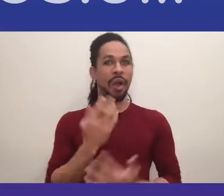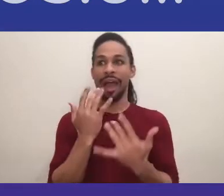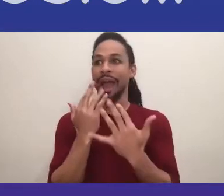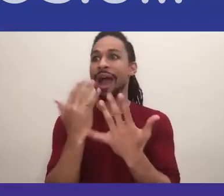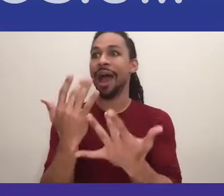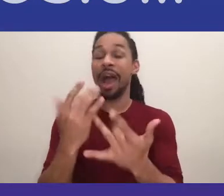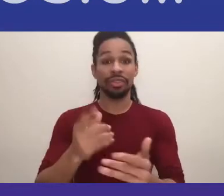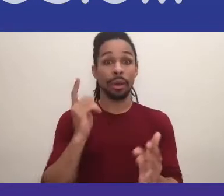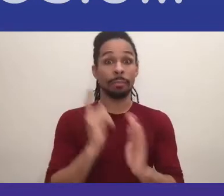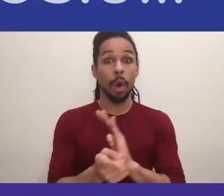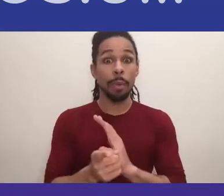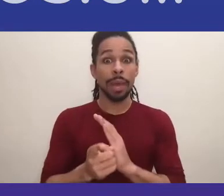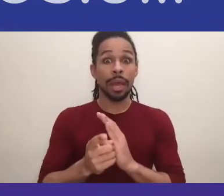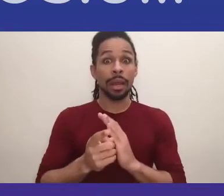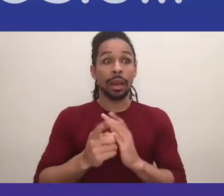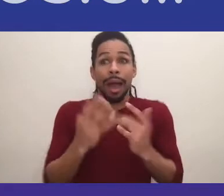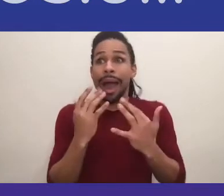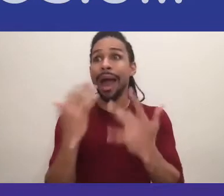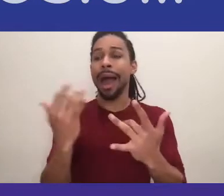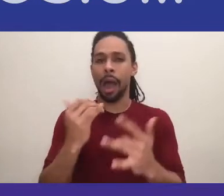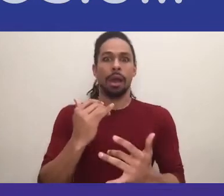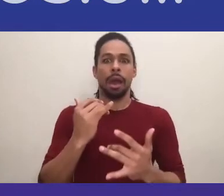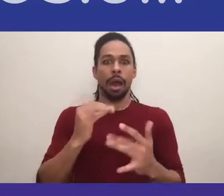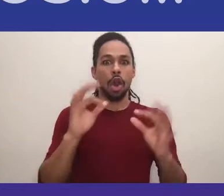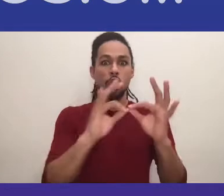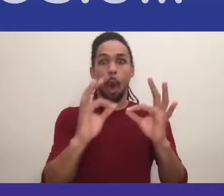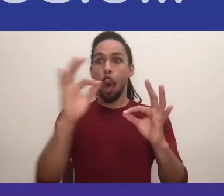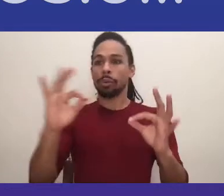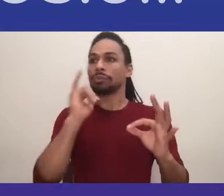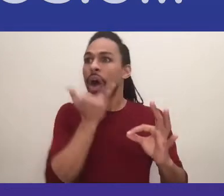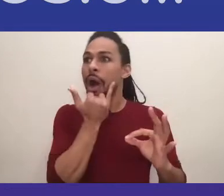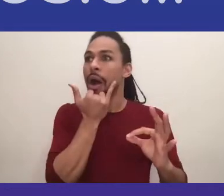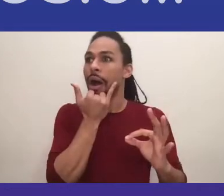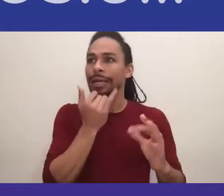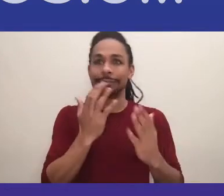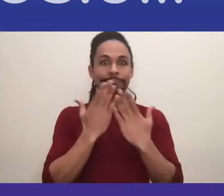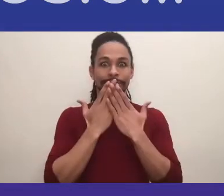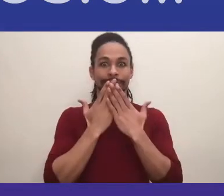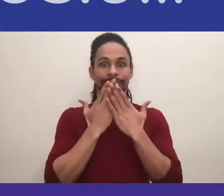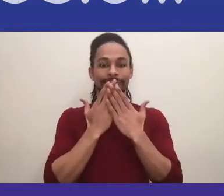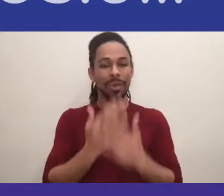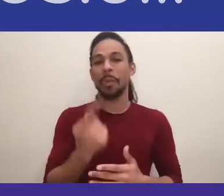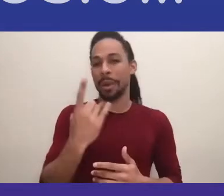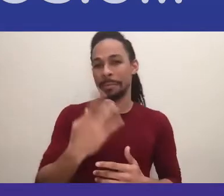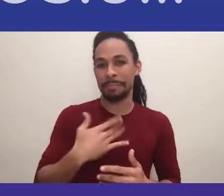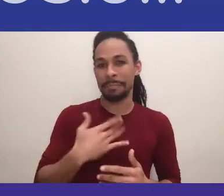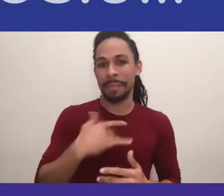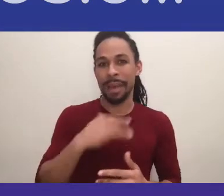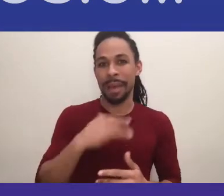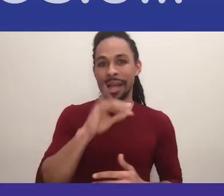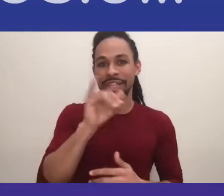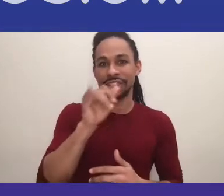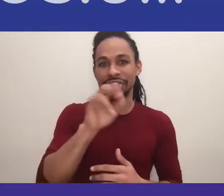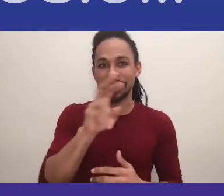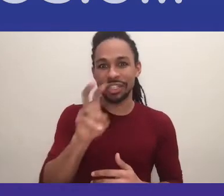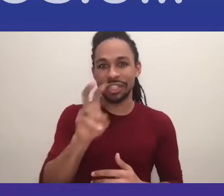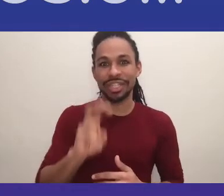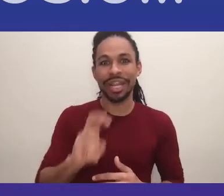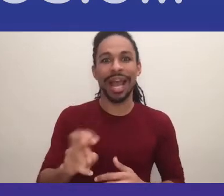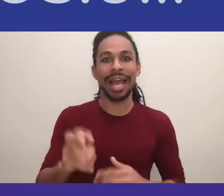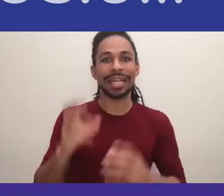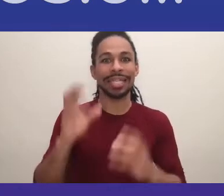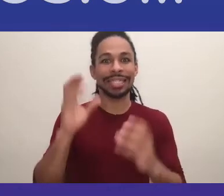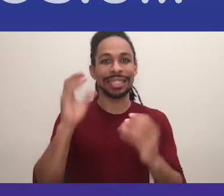deliberate wrong note. As one of my jazz teachers once said, you practice all these scales, exercises, and